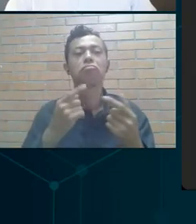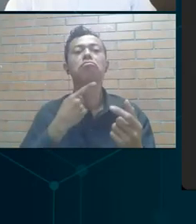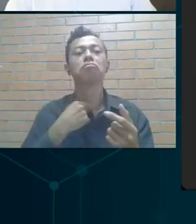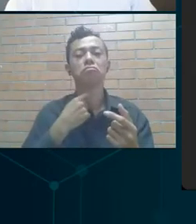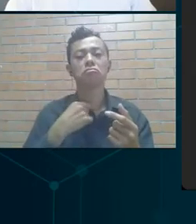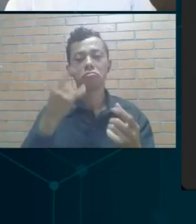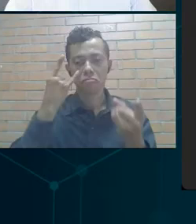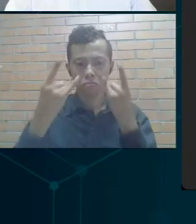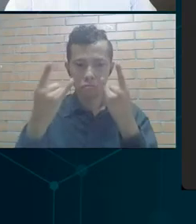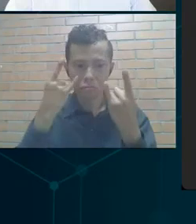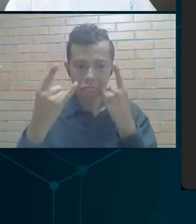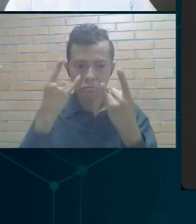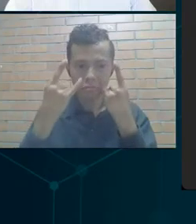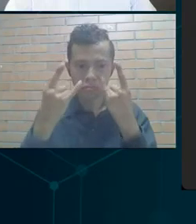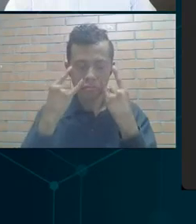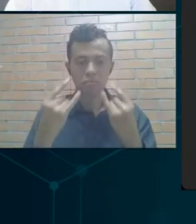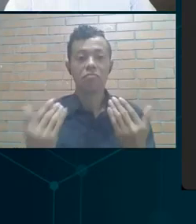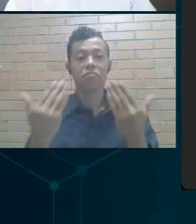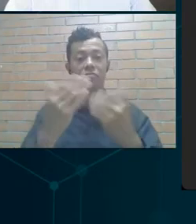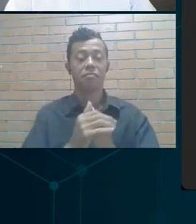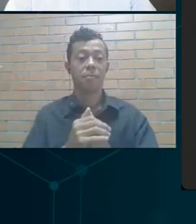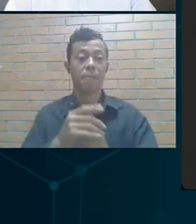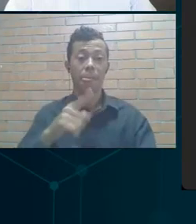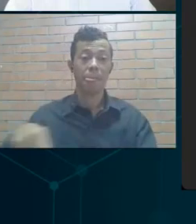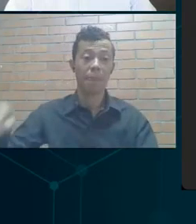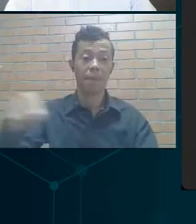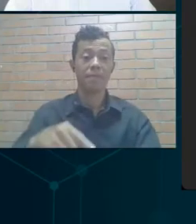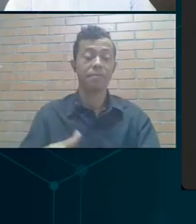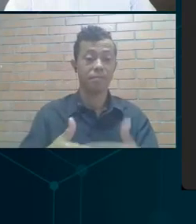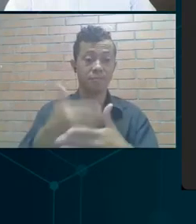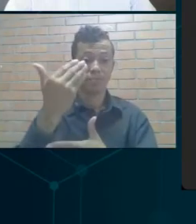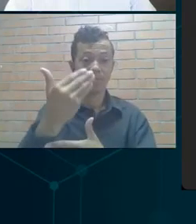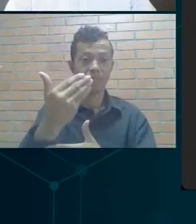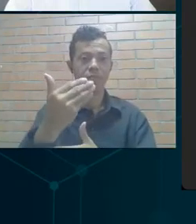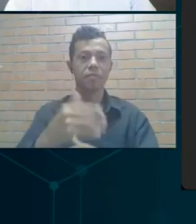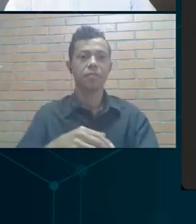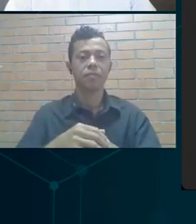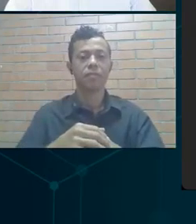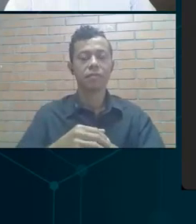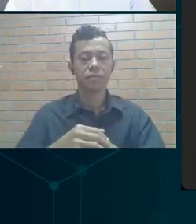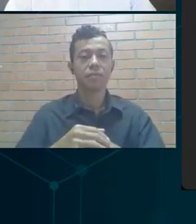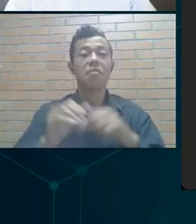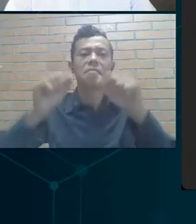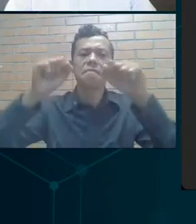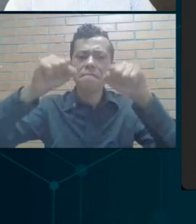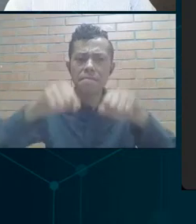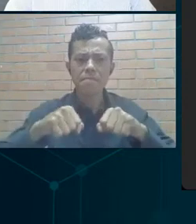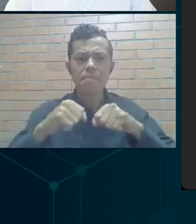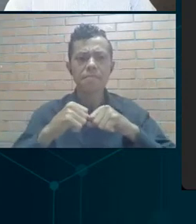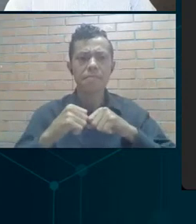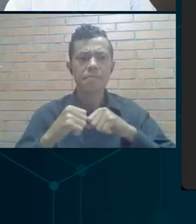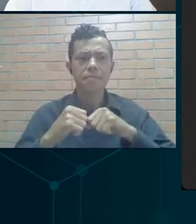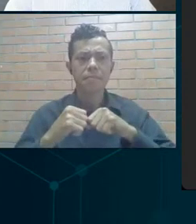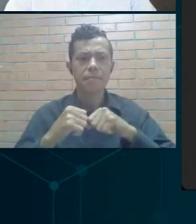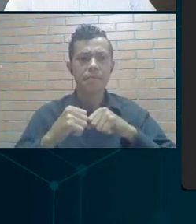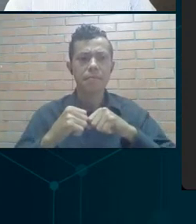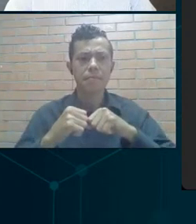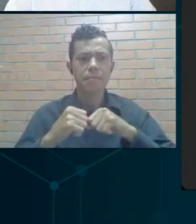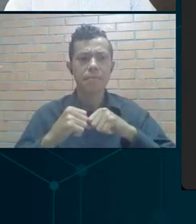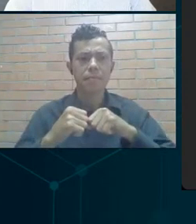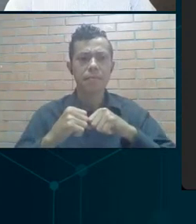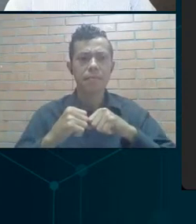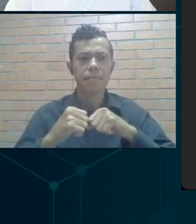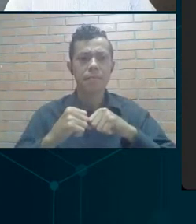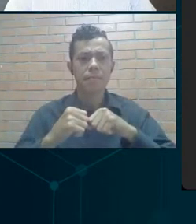website. If you go to Chrome, you can bring up, it's a whole development environment that sits